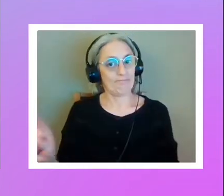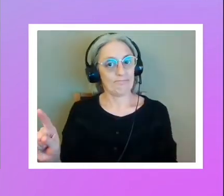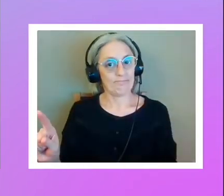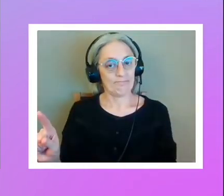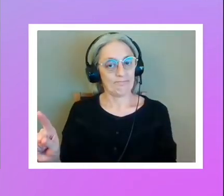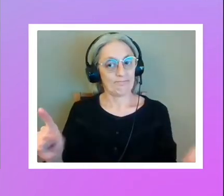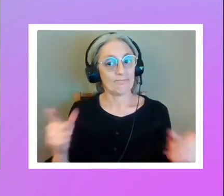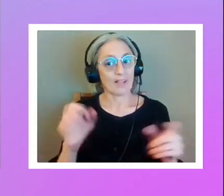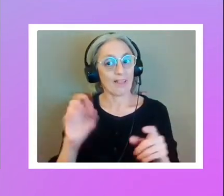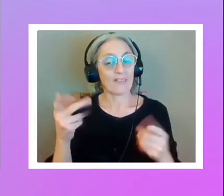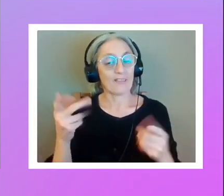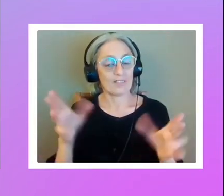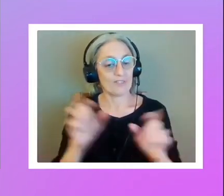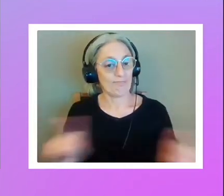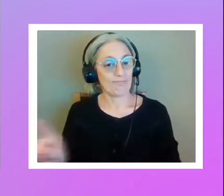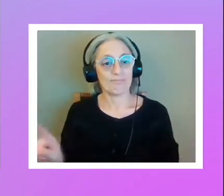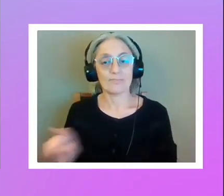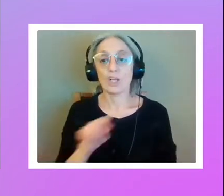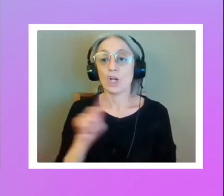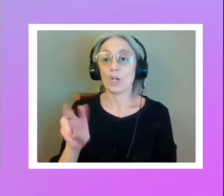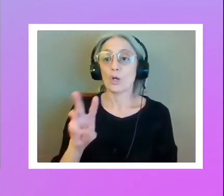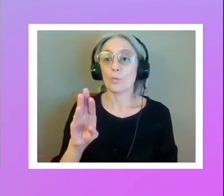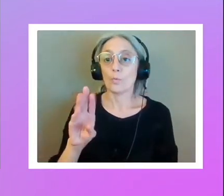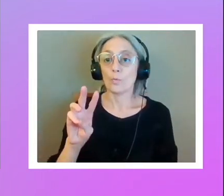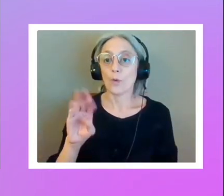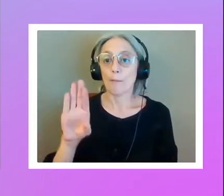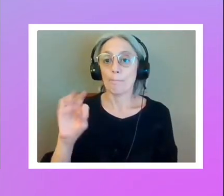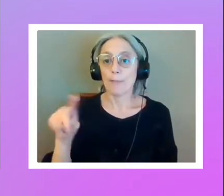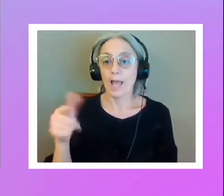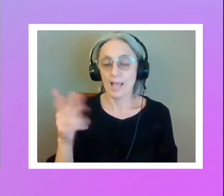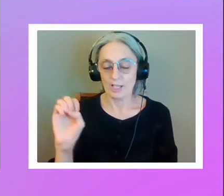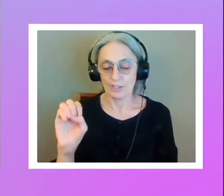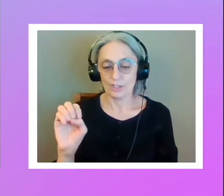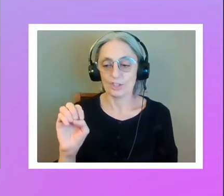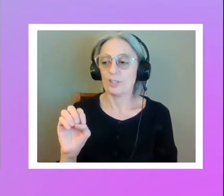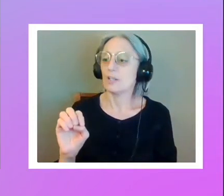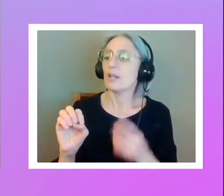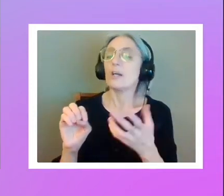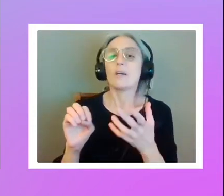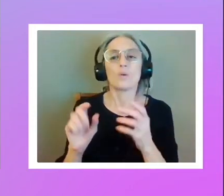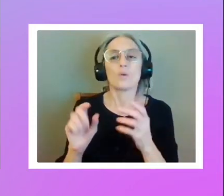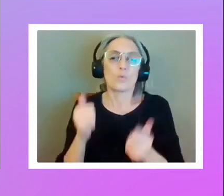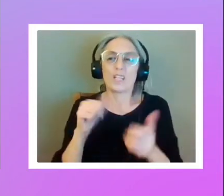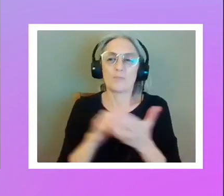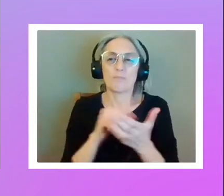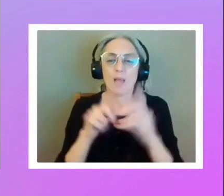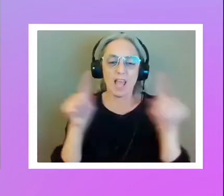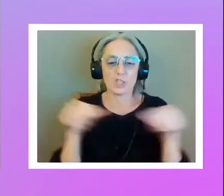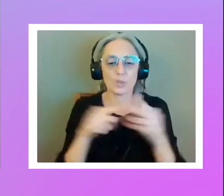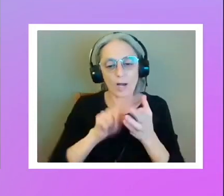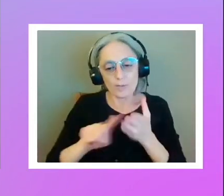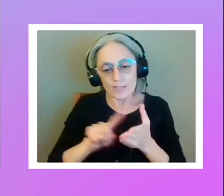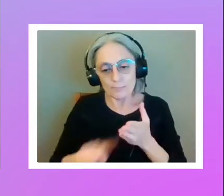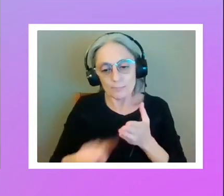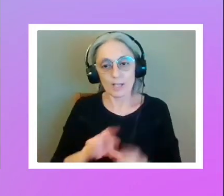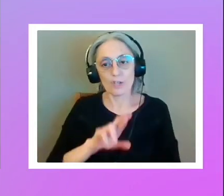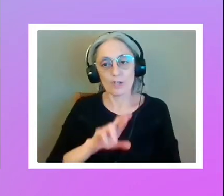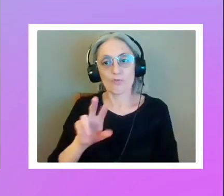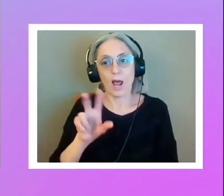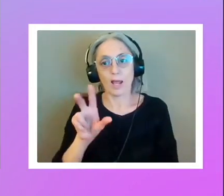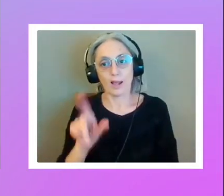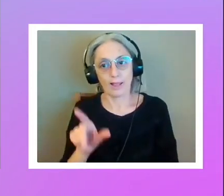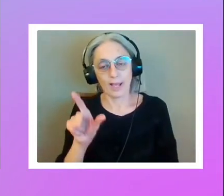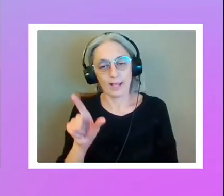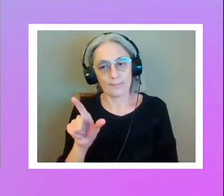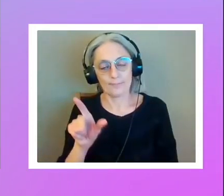All you need to do is go to your web page and the page that you wish to inspect, and then right click. And if